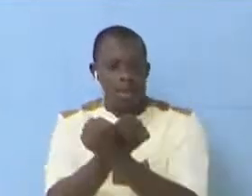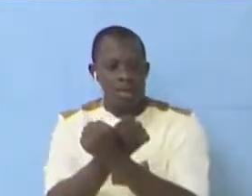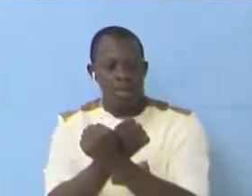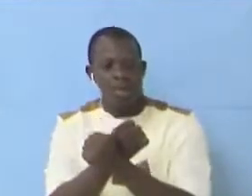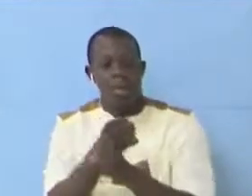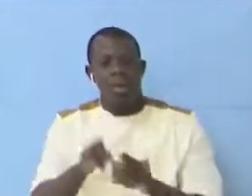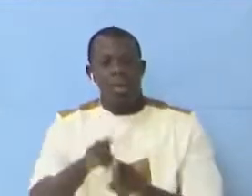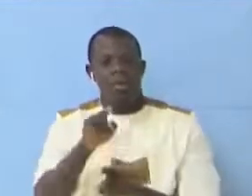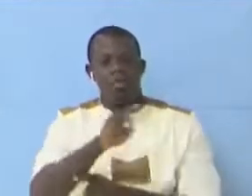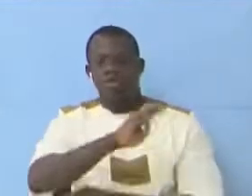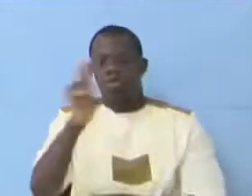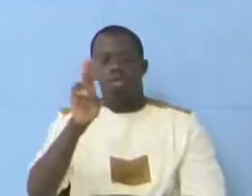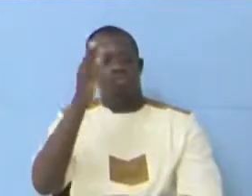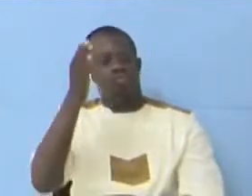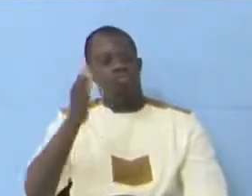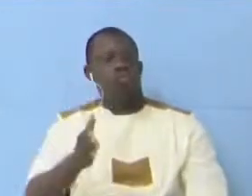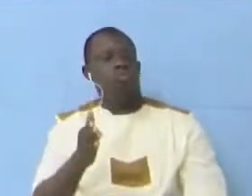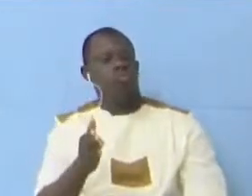That was not true.